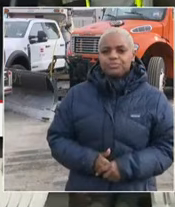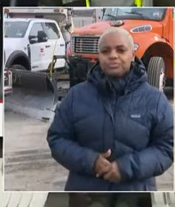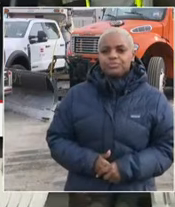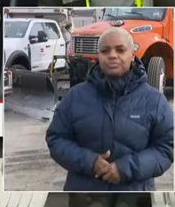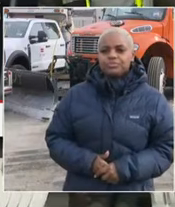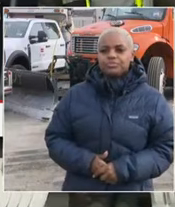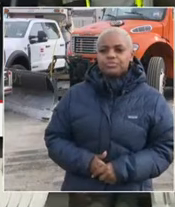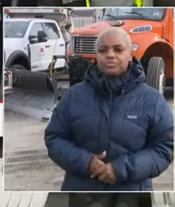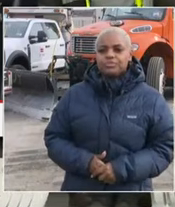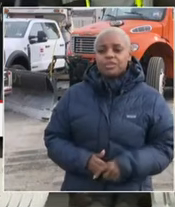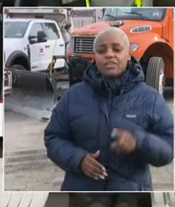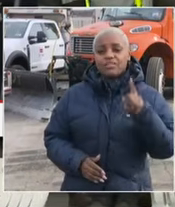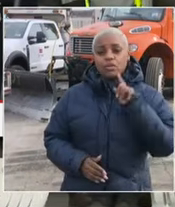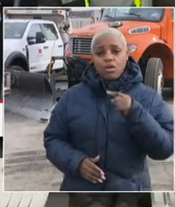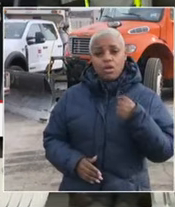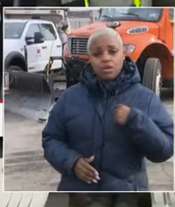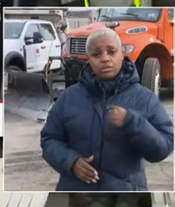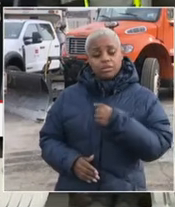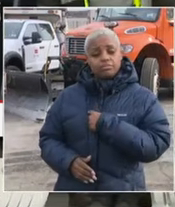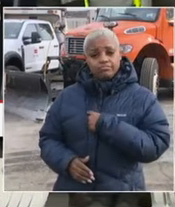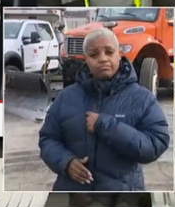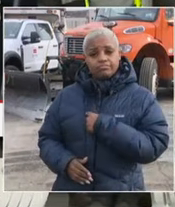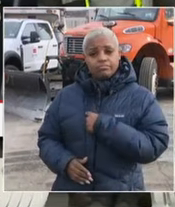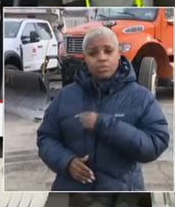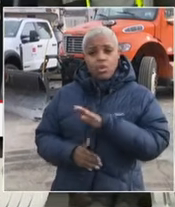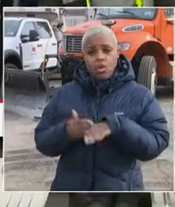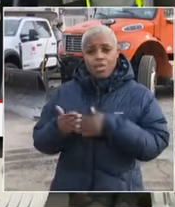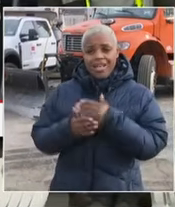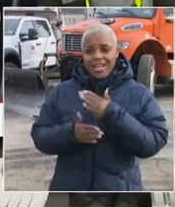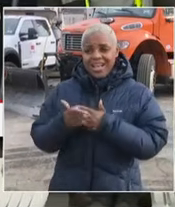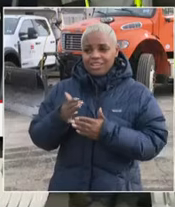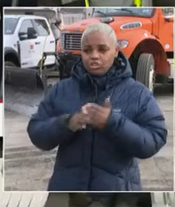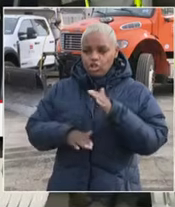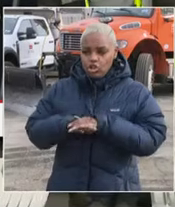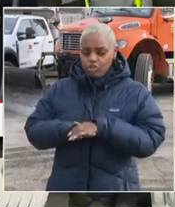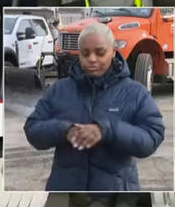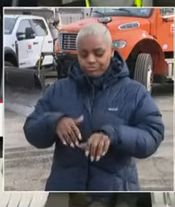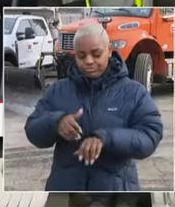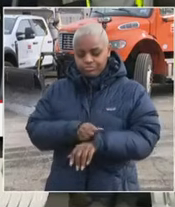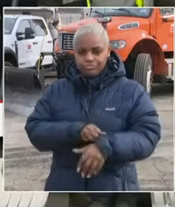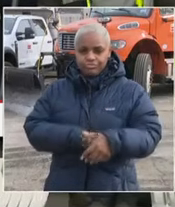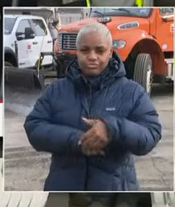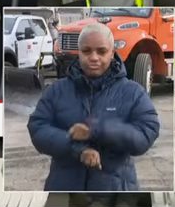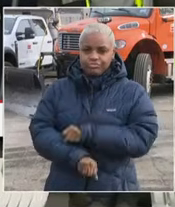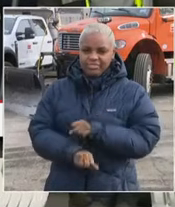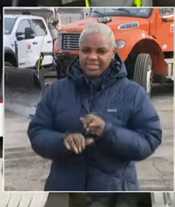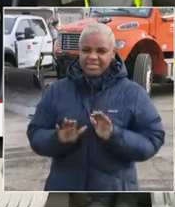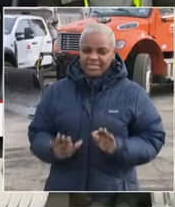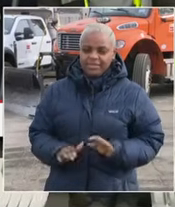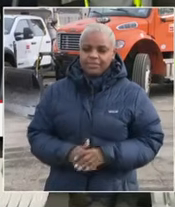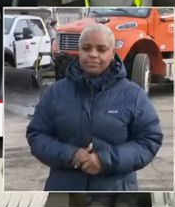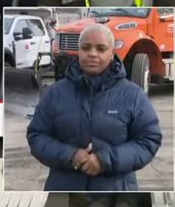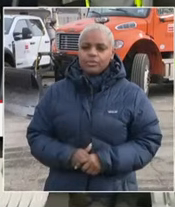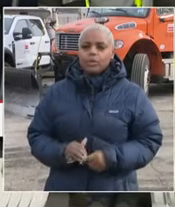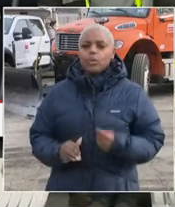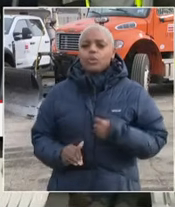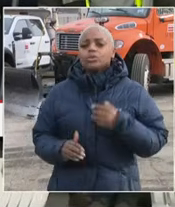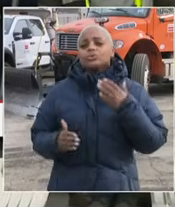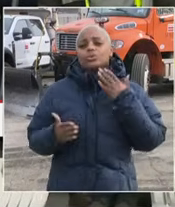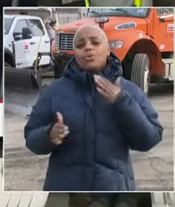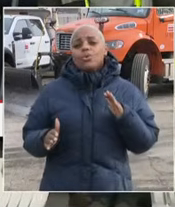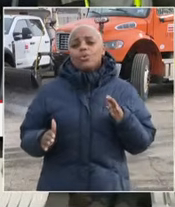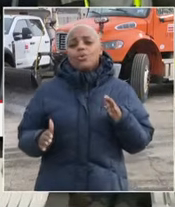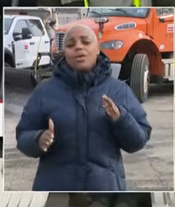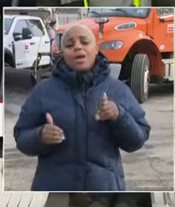this is an all hands on deck situation. We don't know how bad this is going to be, but for Pepco, we're preparing for the